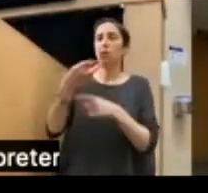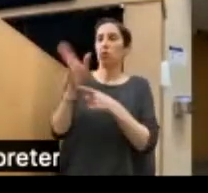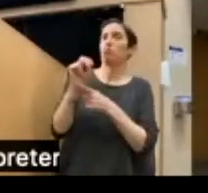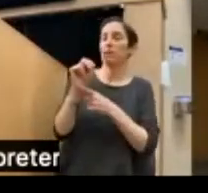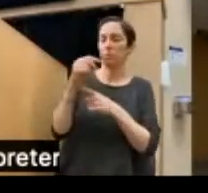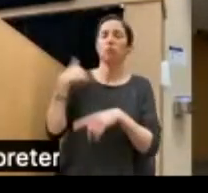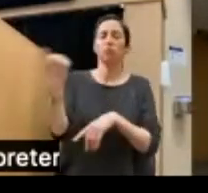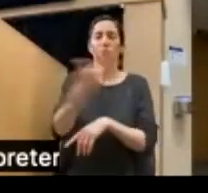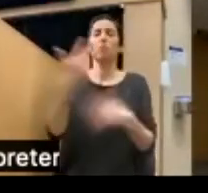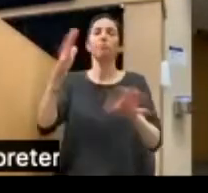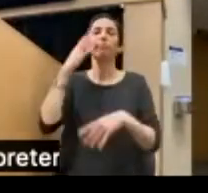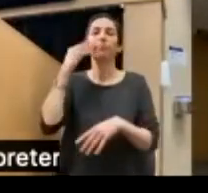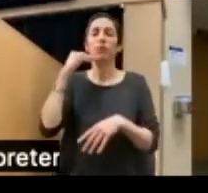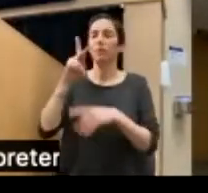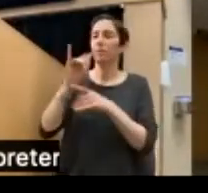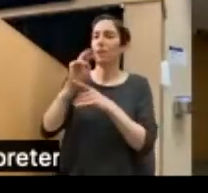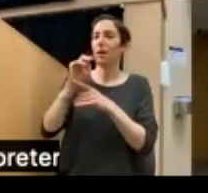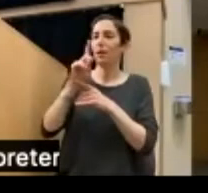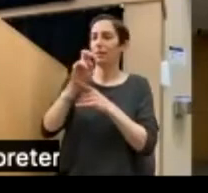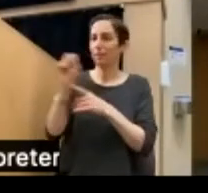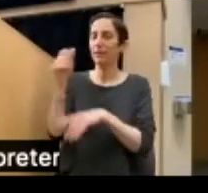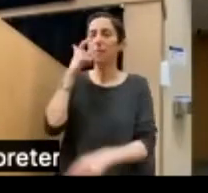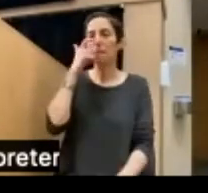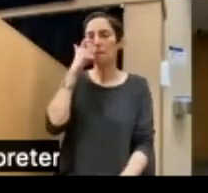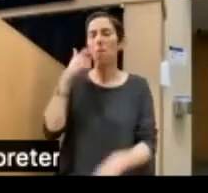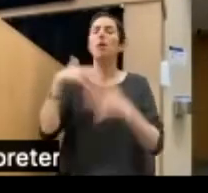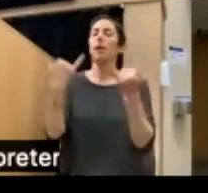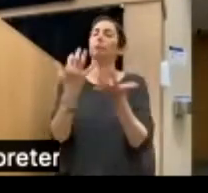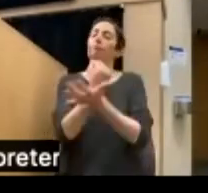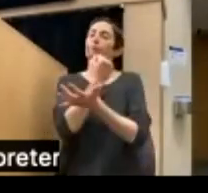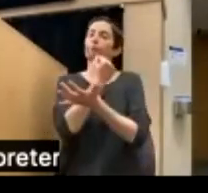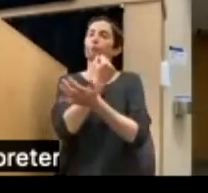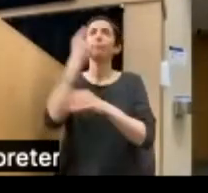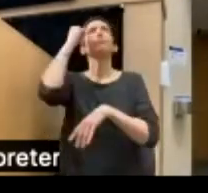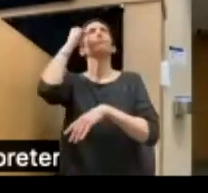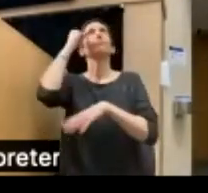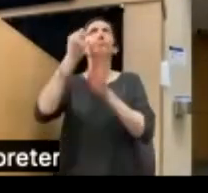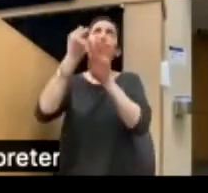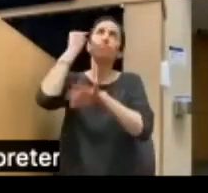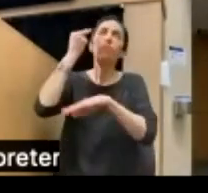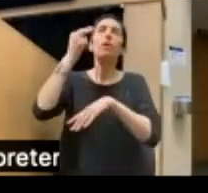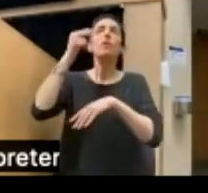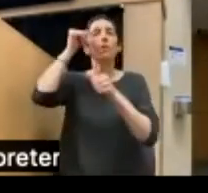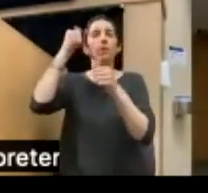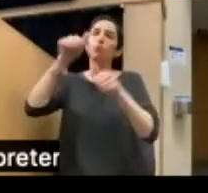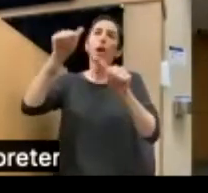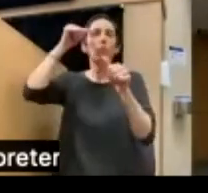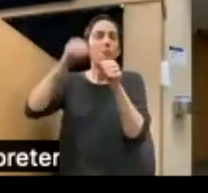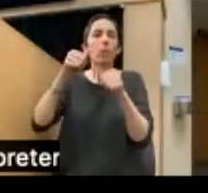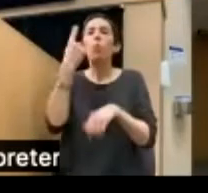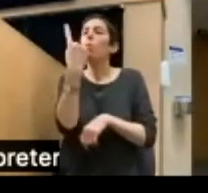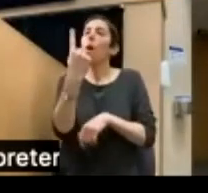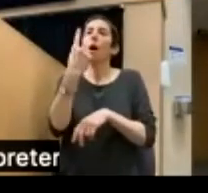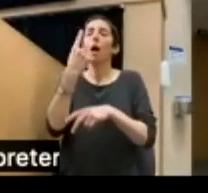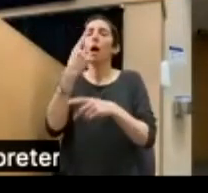this. So actually, let's just take a second now and think about an act of kindness that you either saw or did in the last week.